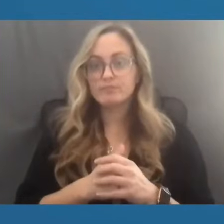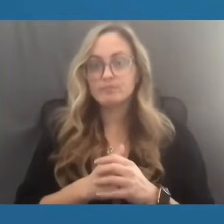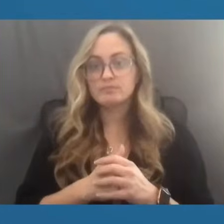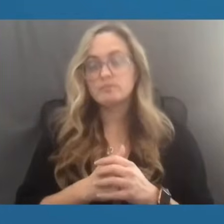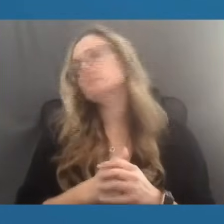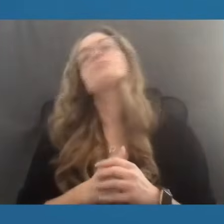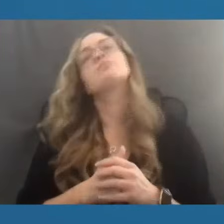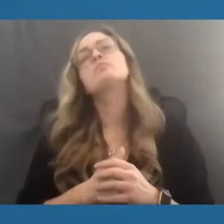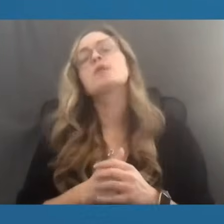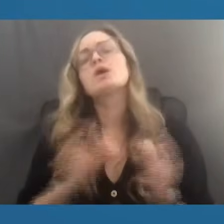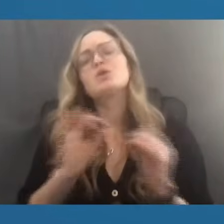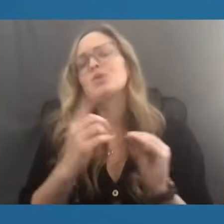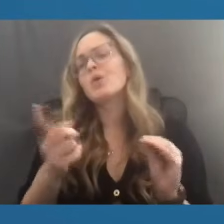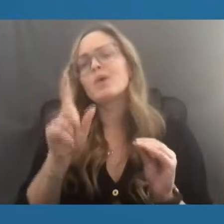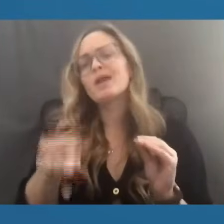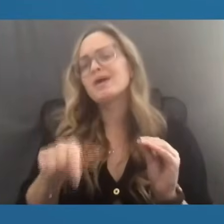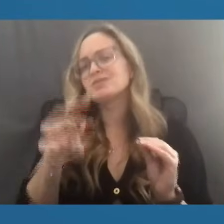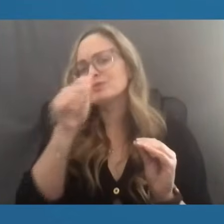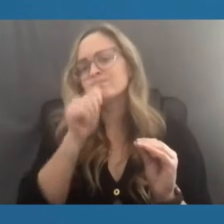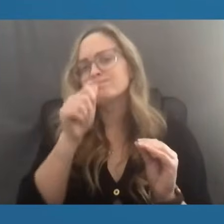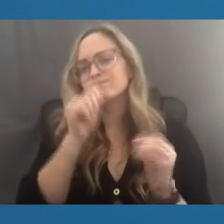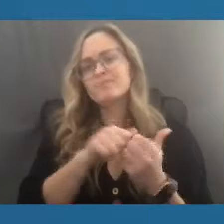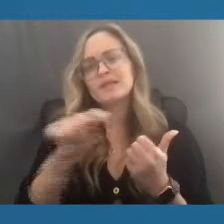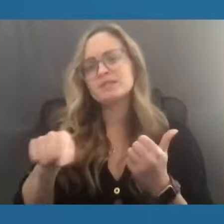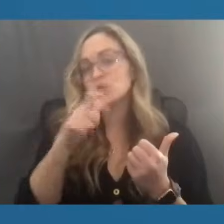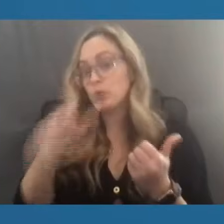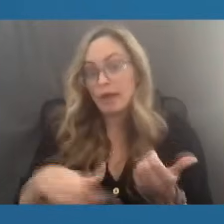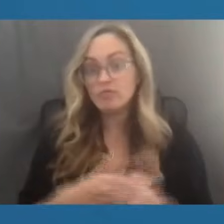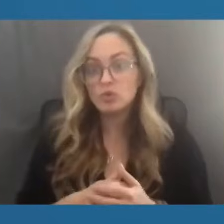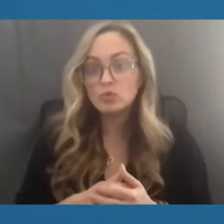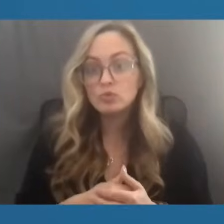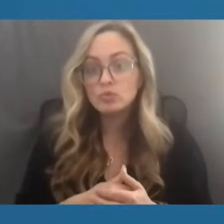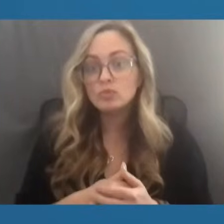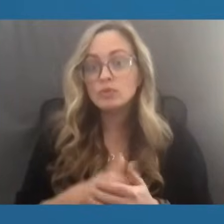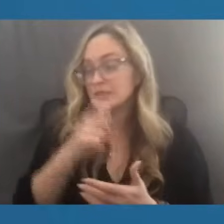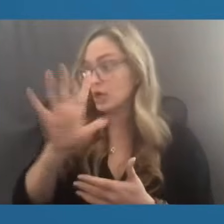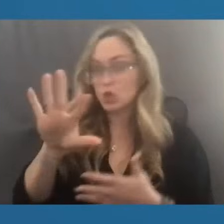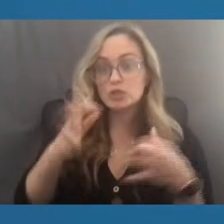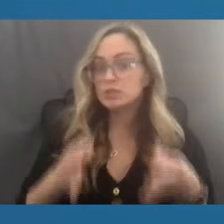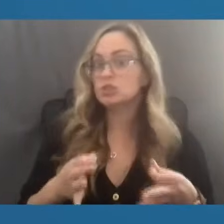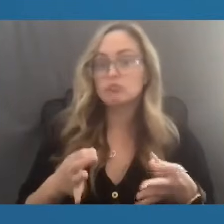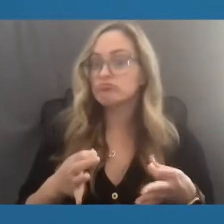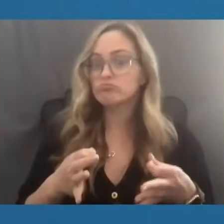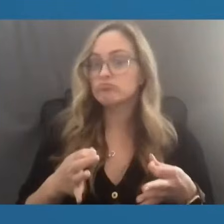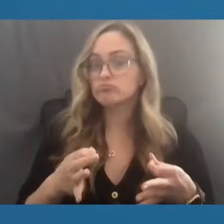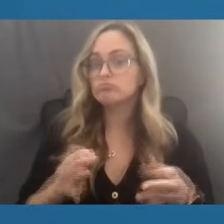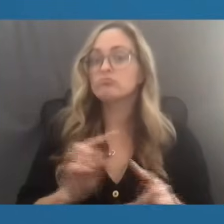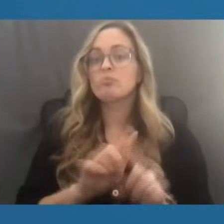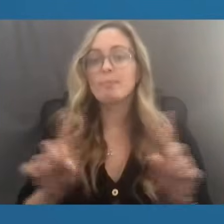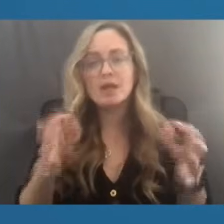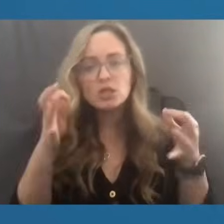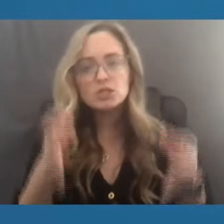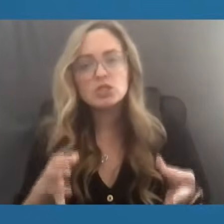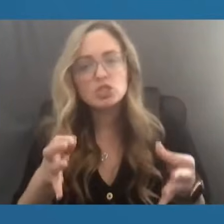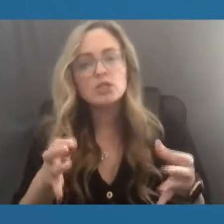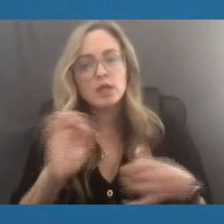No one has to do this. It is a choice, but a choice that is